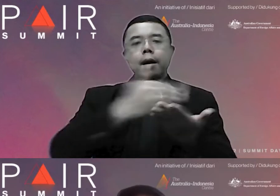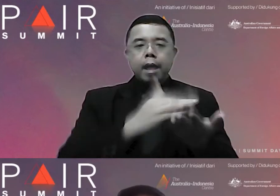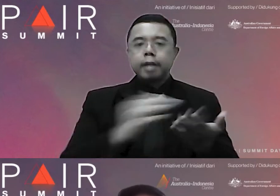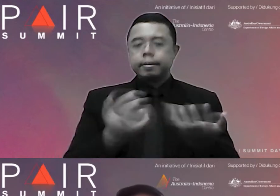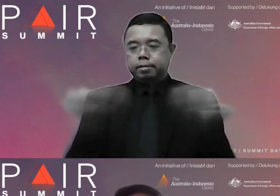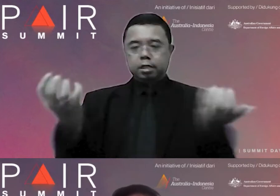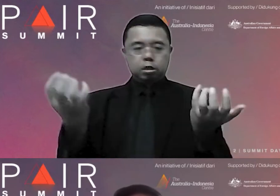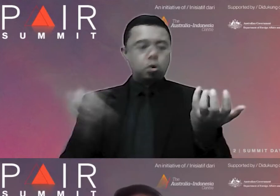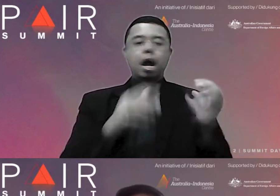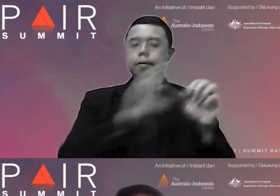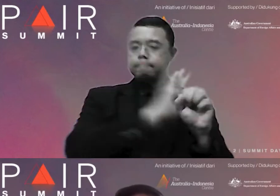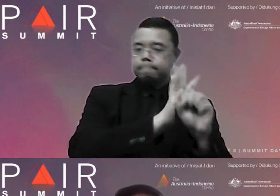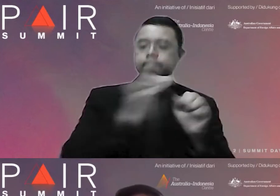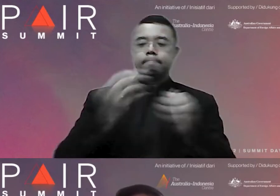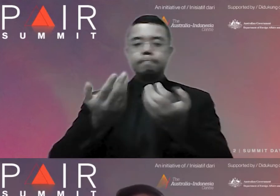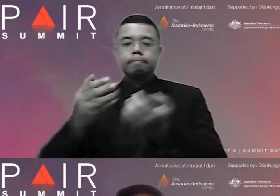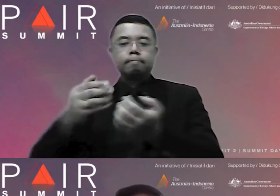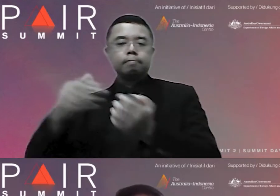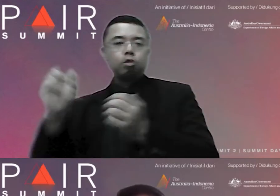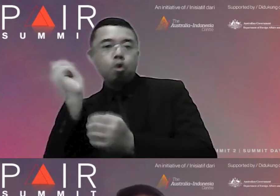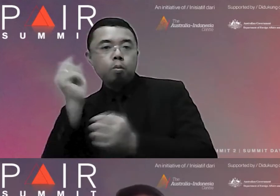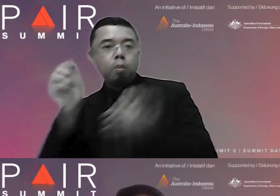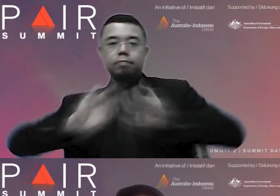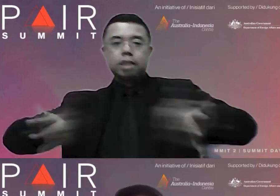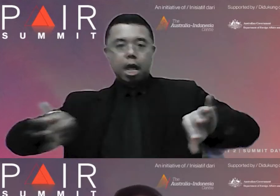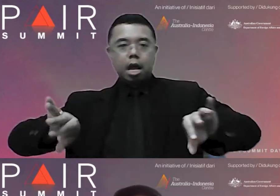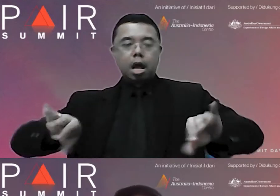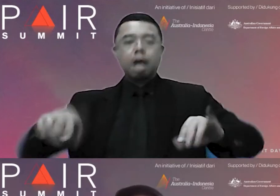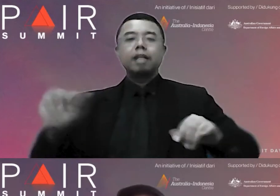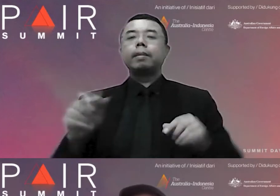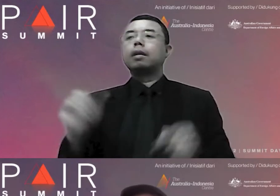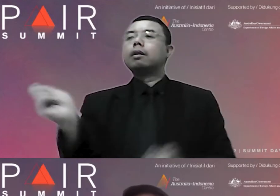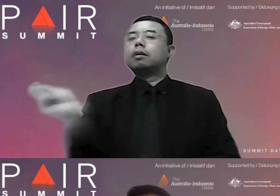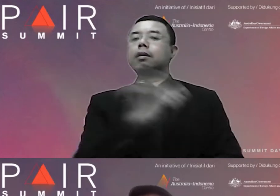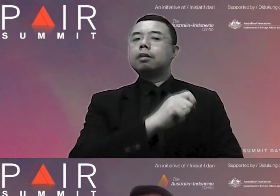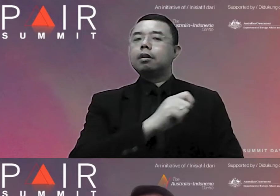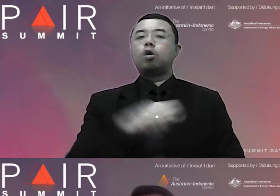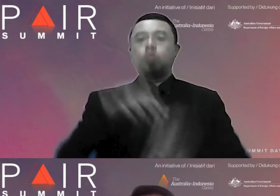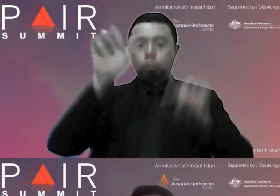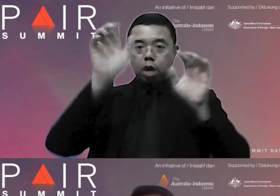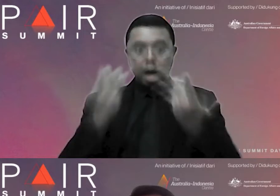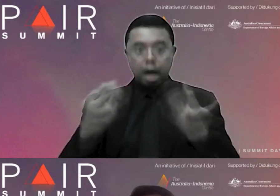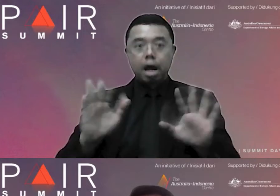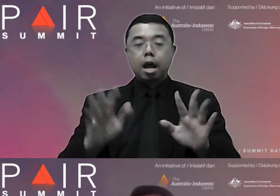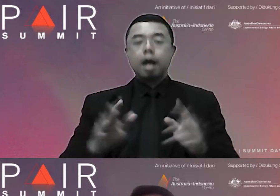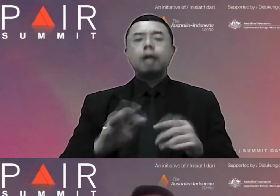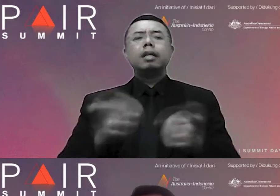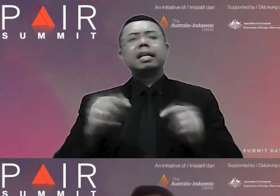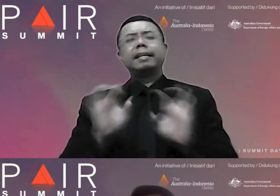curtain. So it is very different from different classes hospital. Number 2 is the provision of